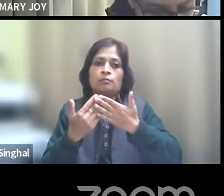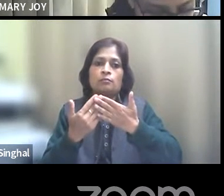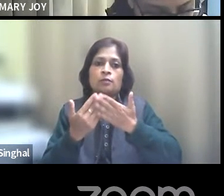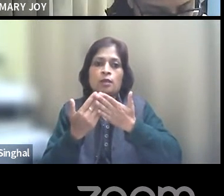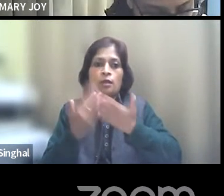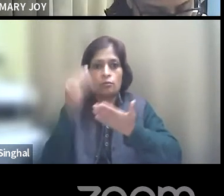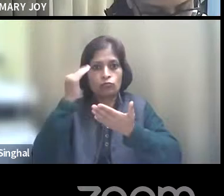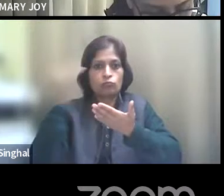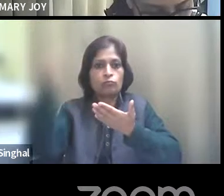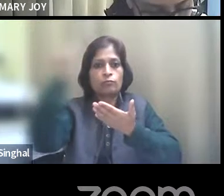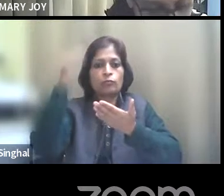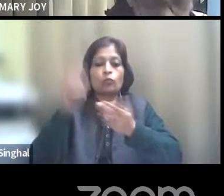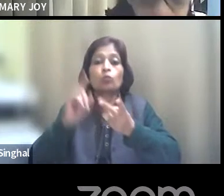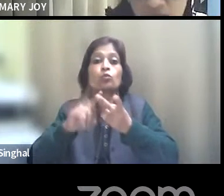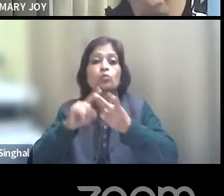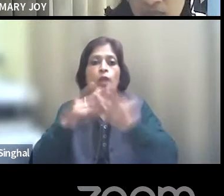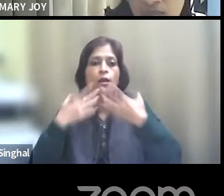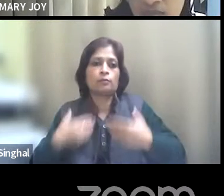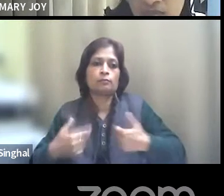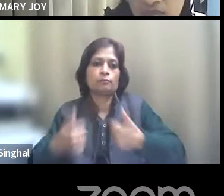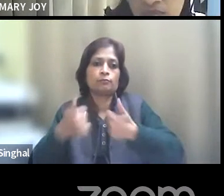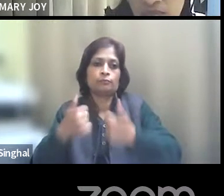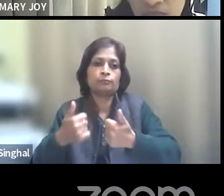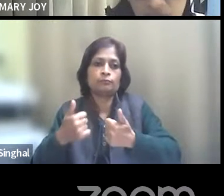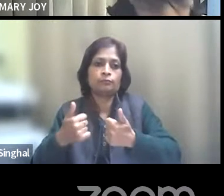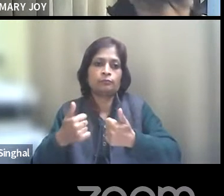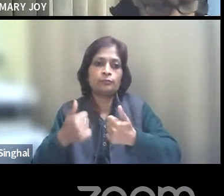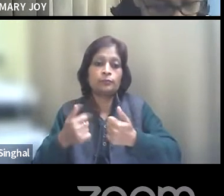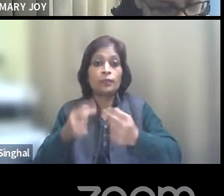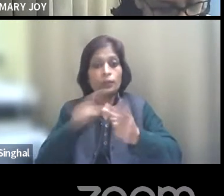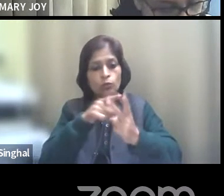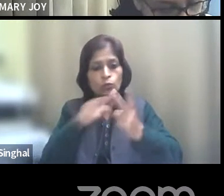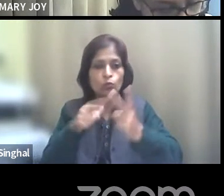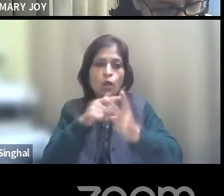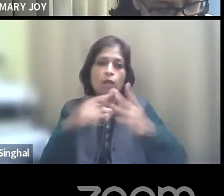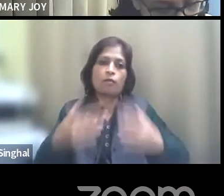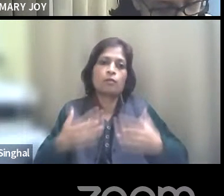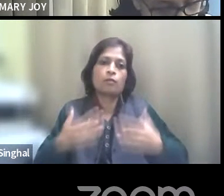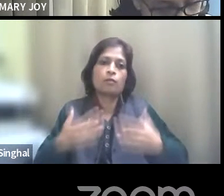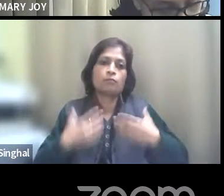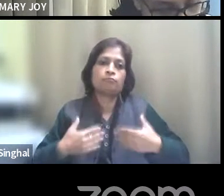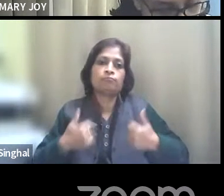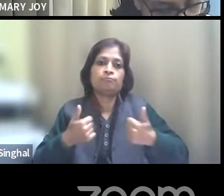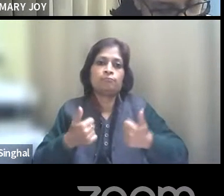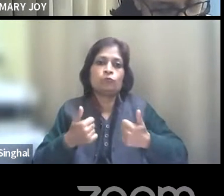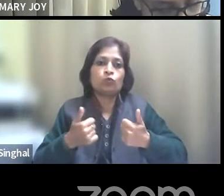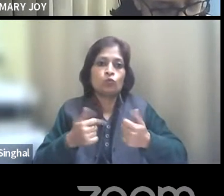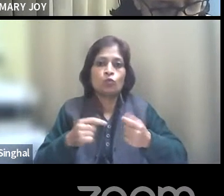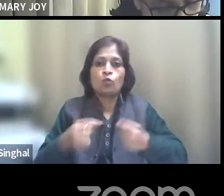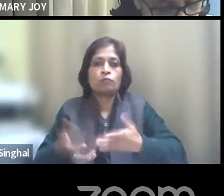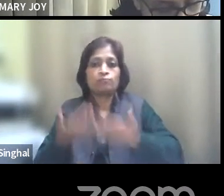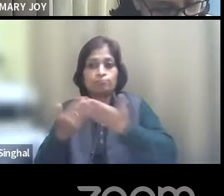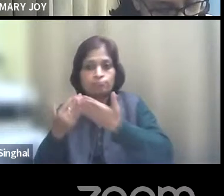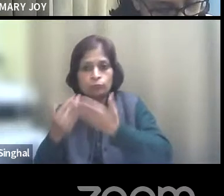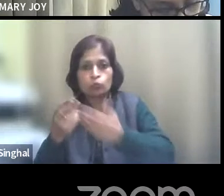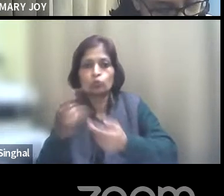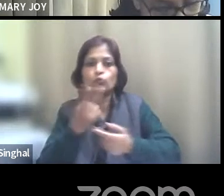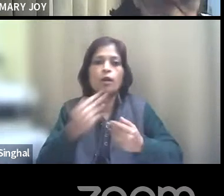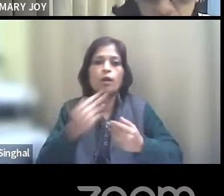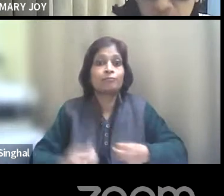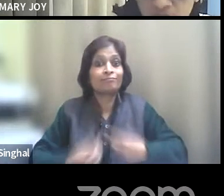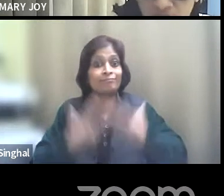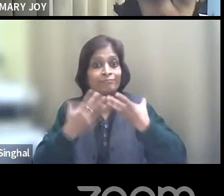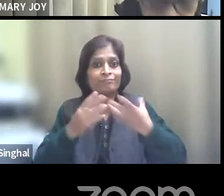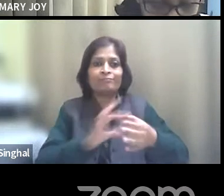health. These obviously bring about happiness, and thus this measuring of happiness index is